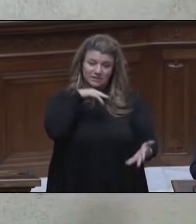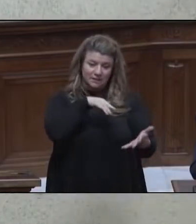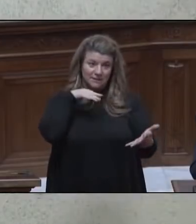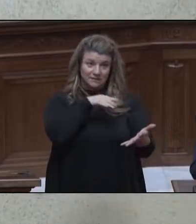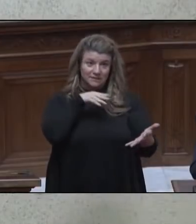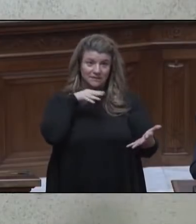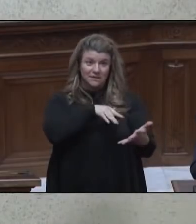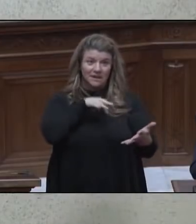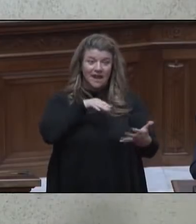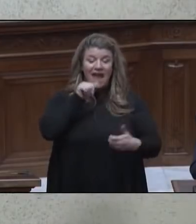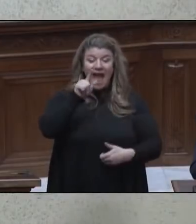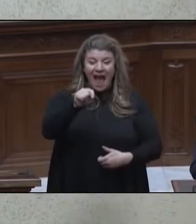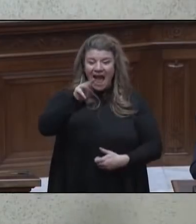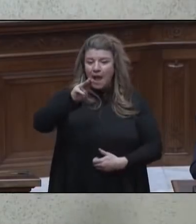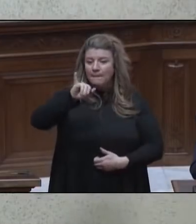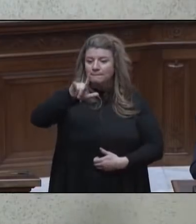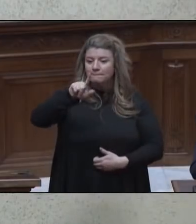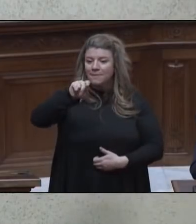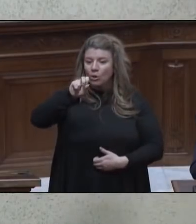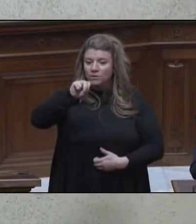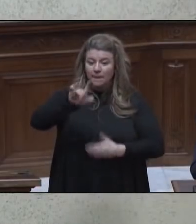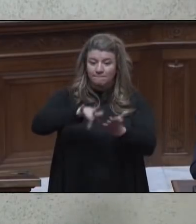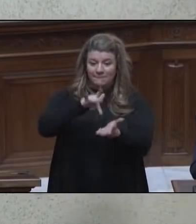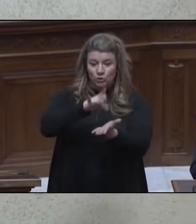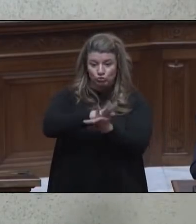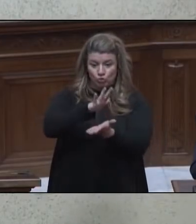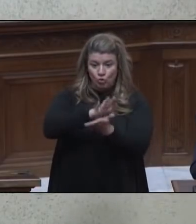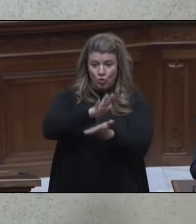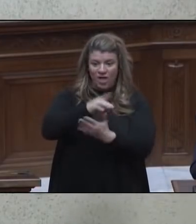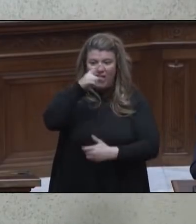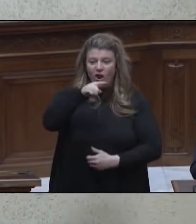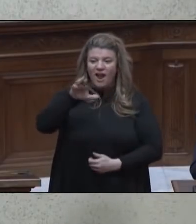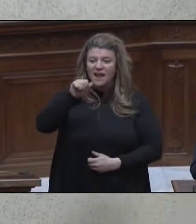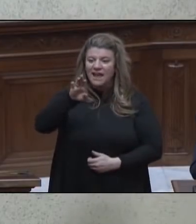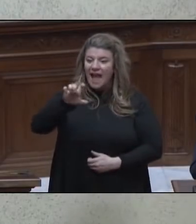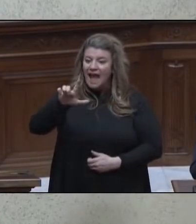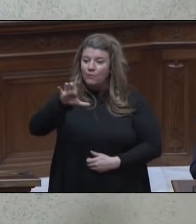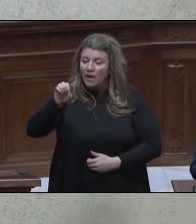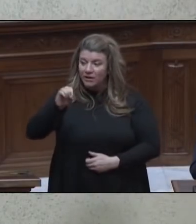Studies at the Milton Middle School in Cabell County.